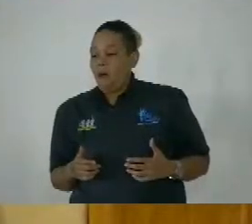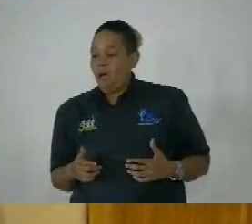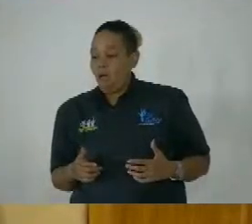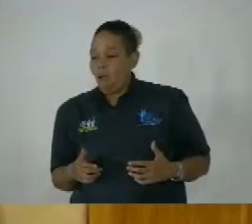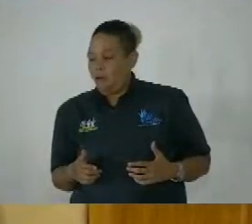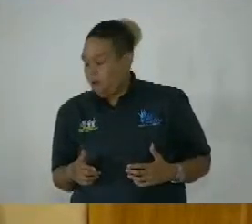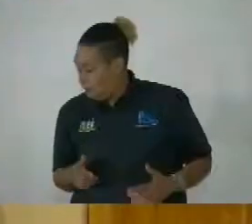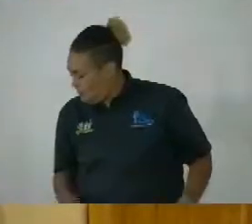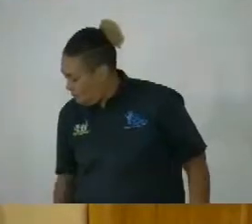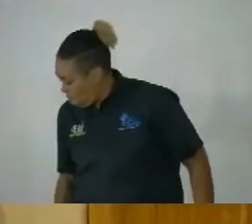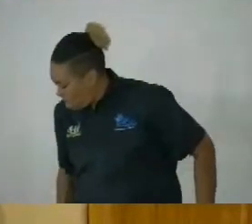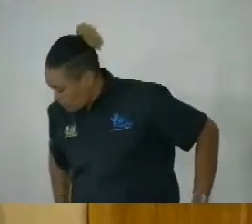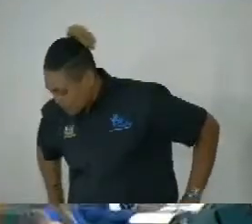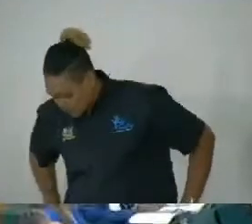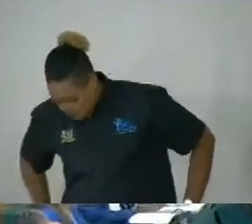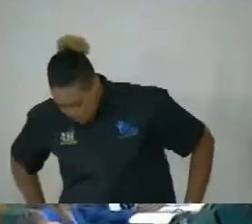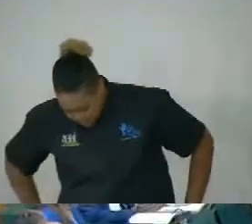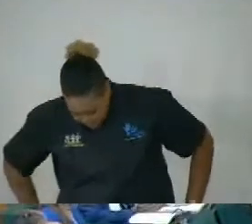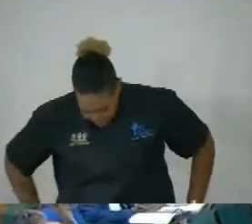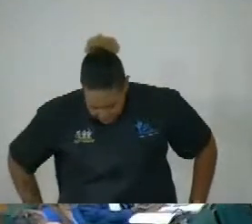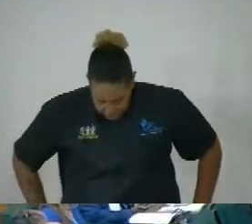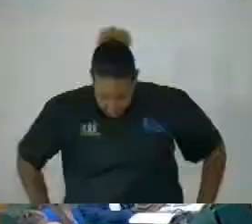I apologize again. Getting